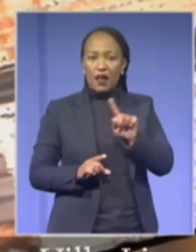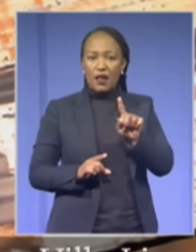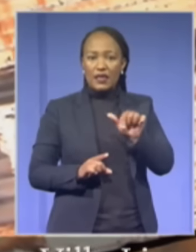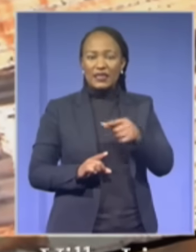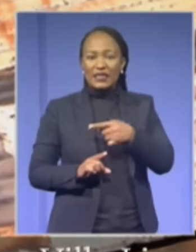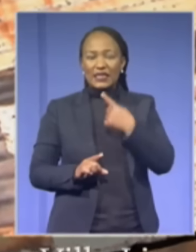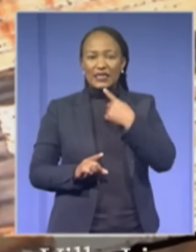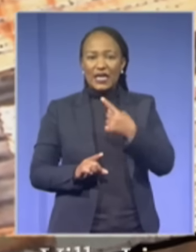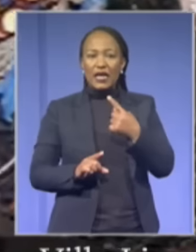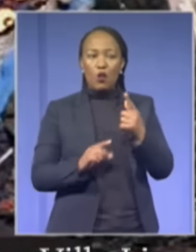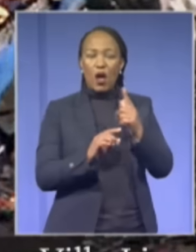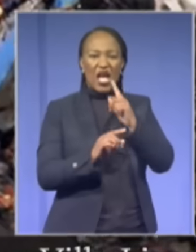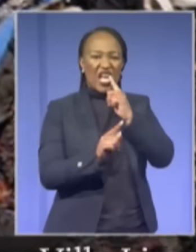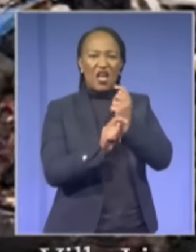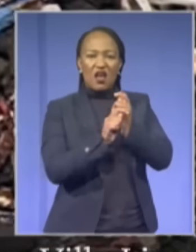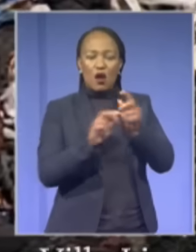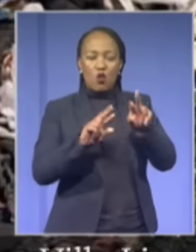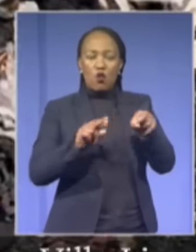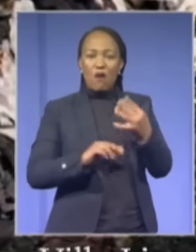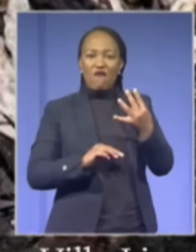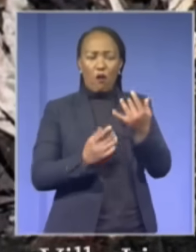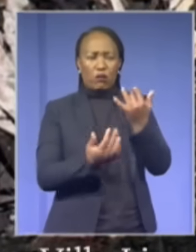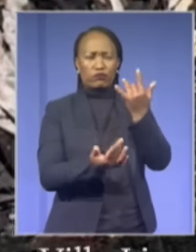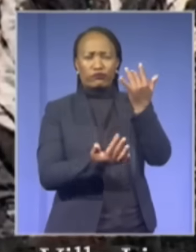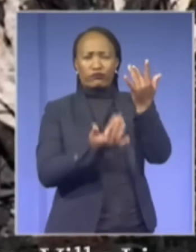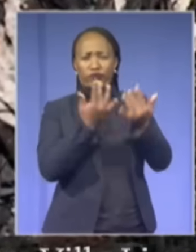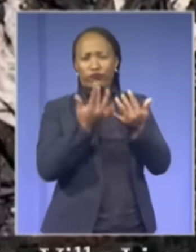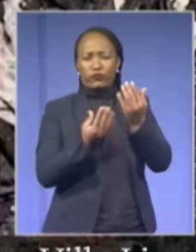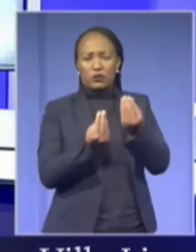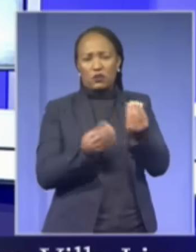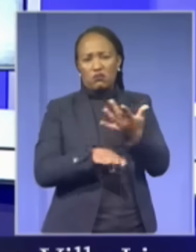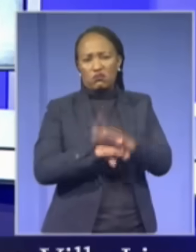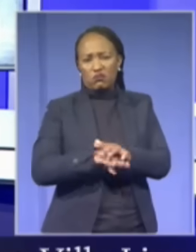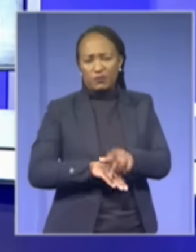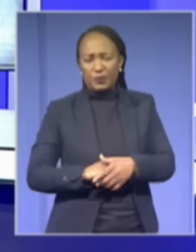bona nakong ya ge mokhukhu wa dikamora tše 4 o latswa ke mollo.